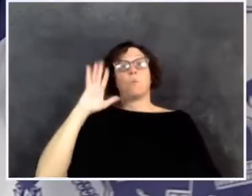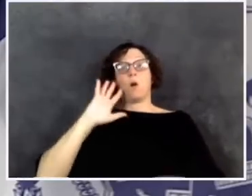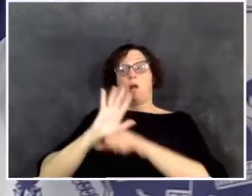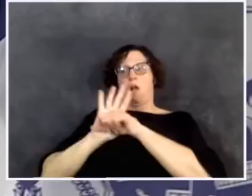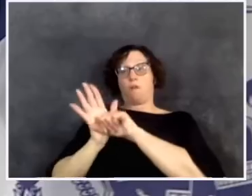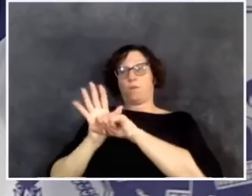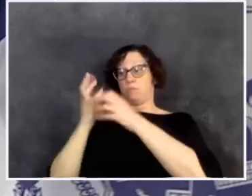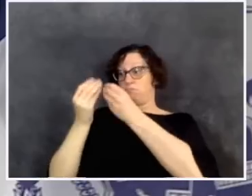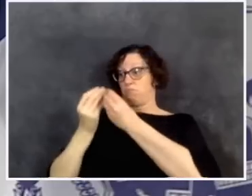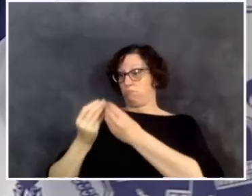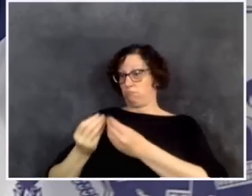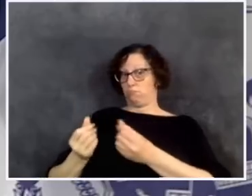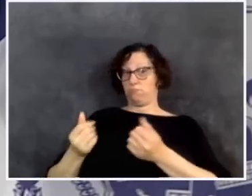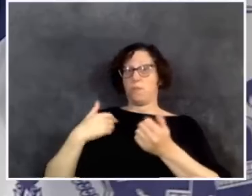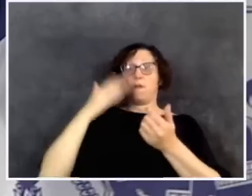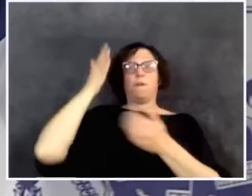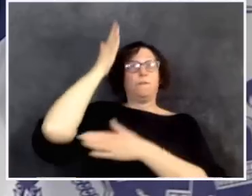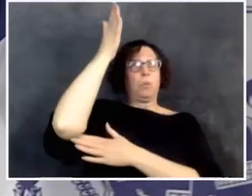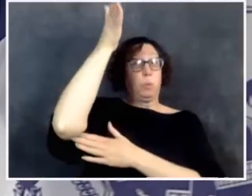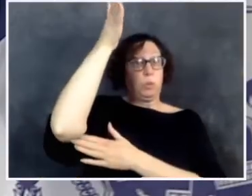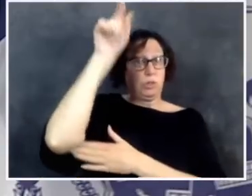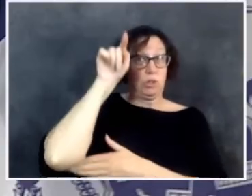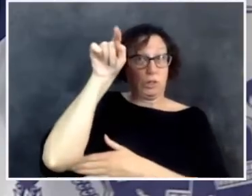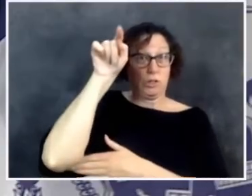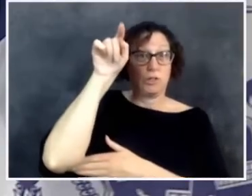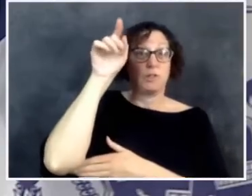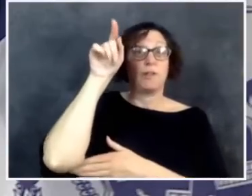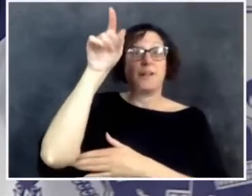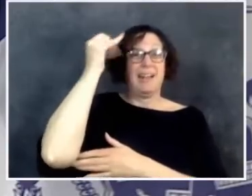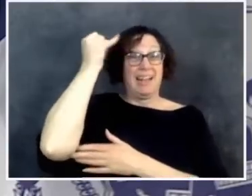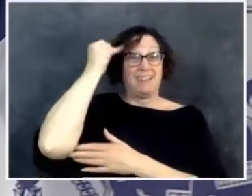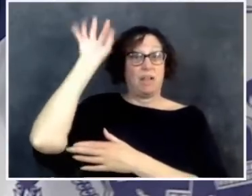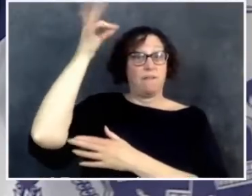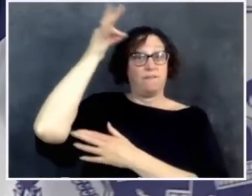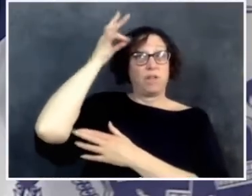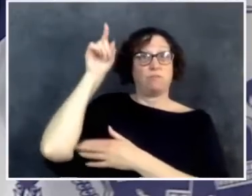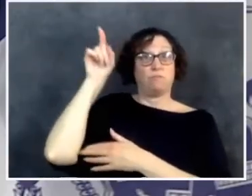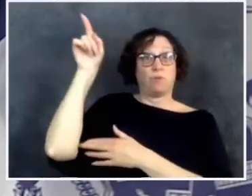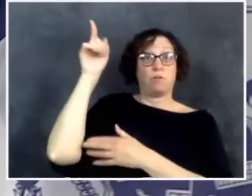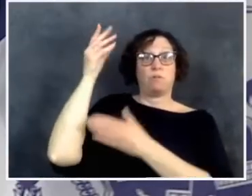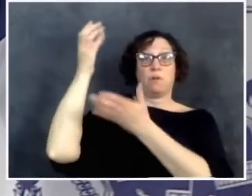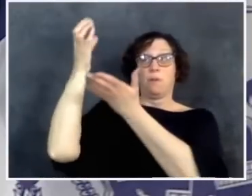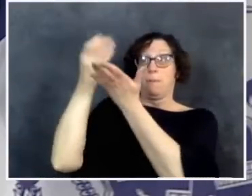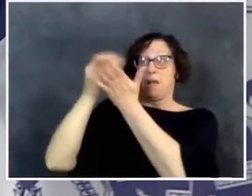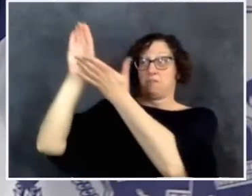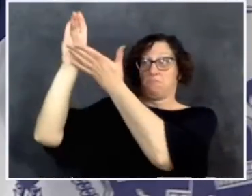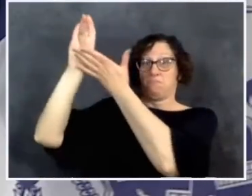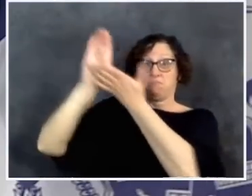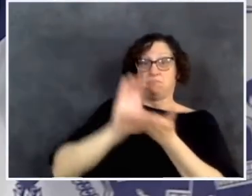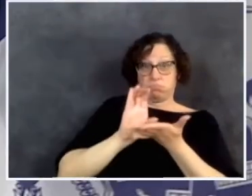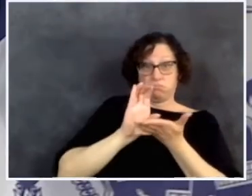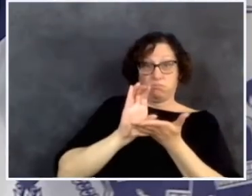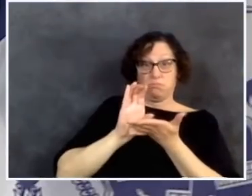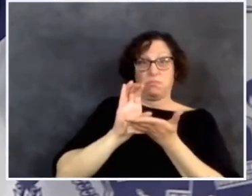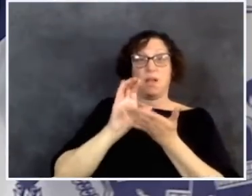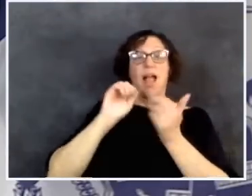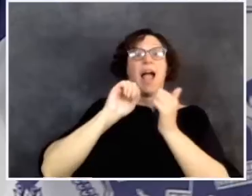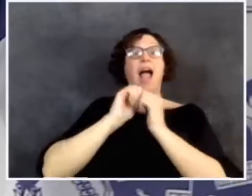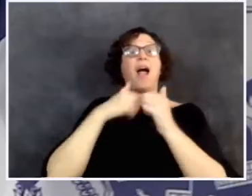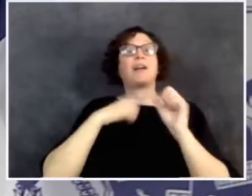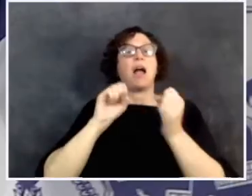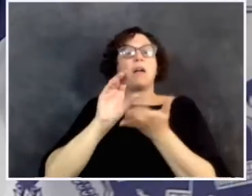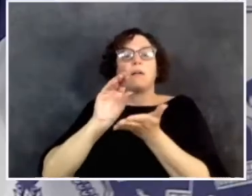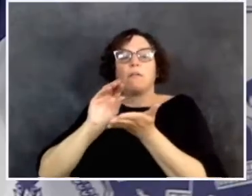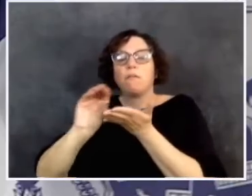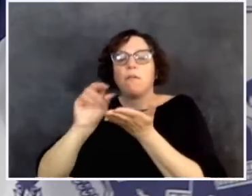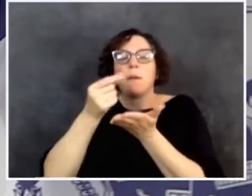support we're getting from the federal government, et cetera, what can we do to protect those community-based nonprofits? I think it's a really important priority. But I can't give you a